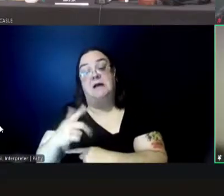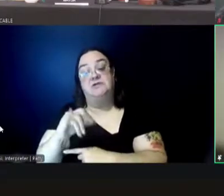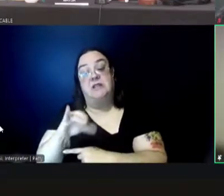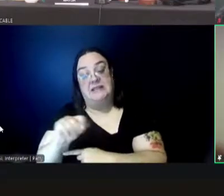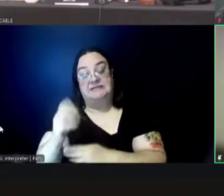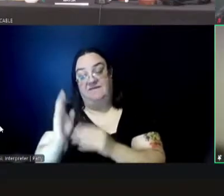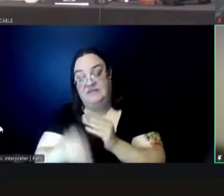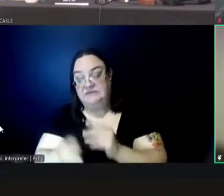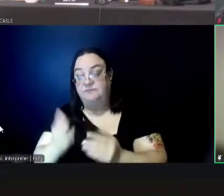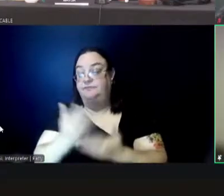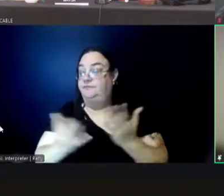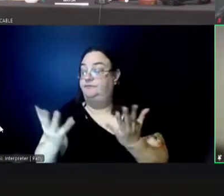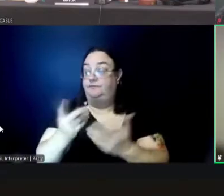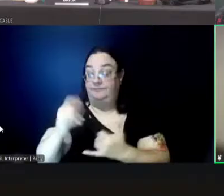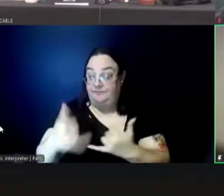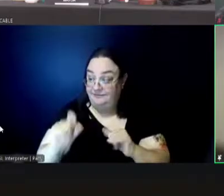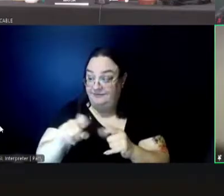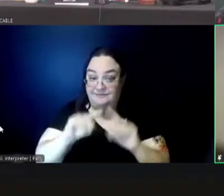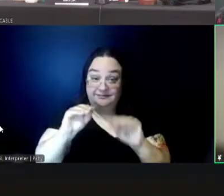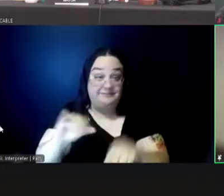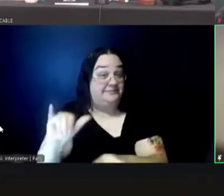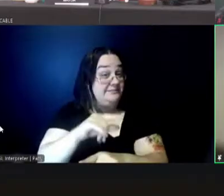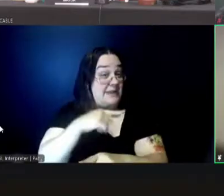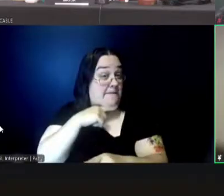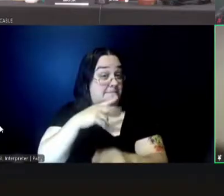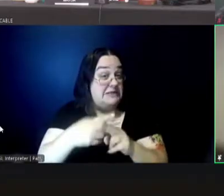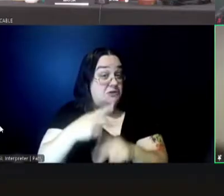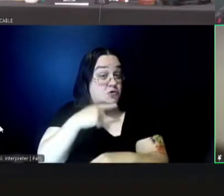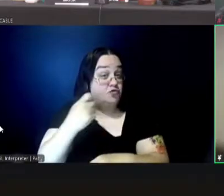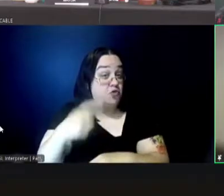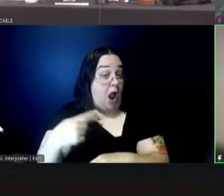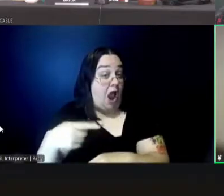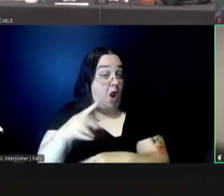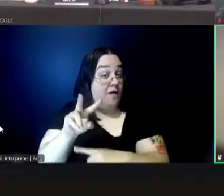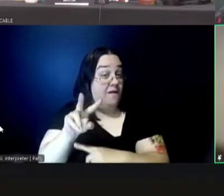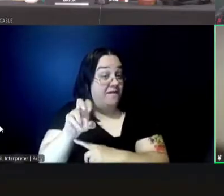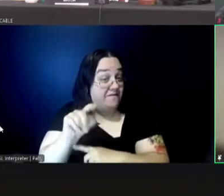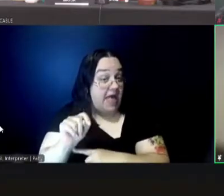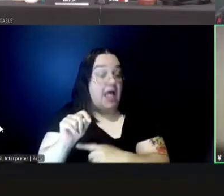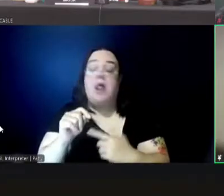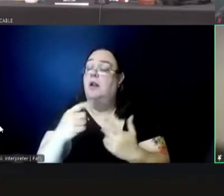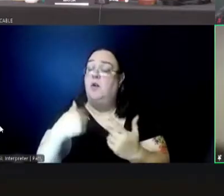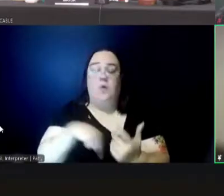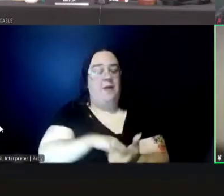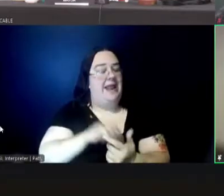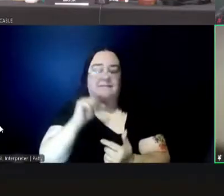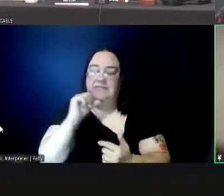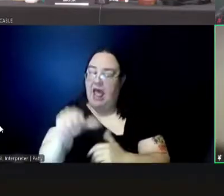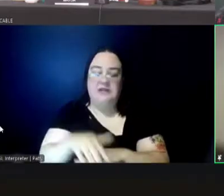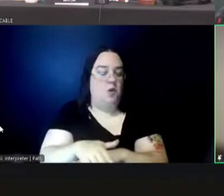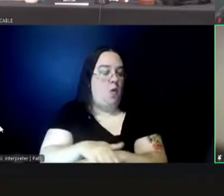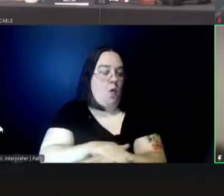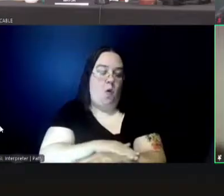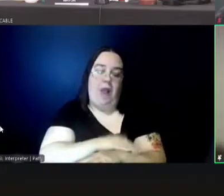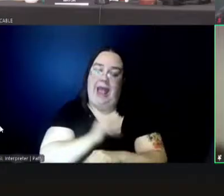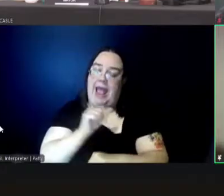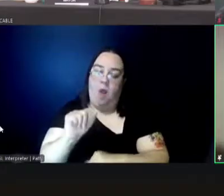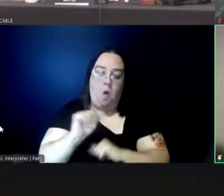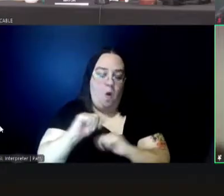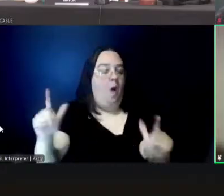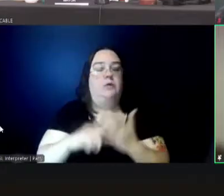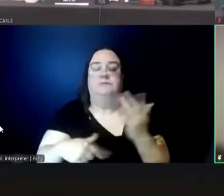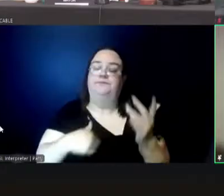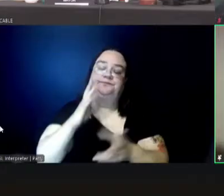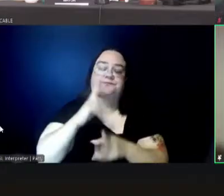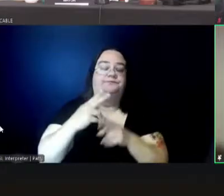need to be installed, like the dryer vent that I mentioned, and so forth. We have not let off the gas at all on what I would call the